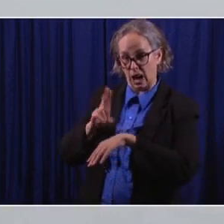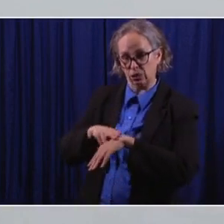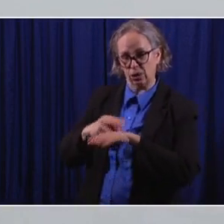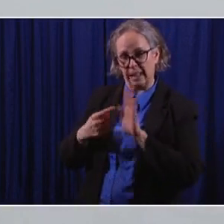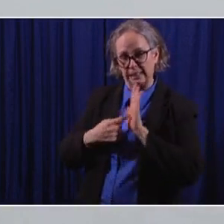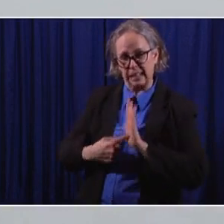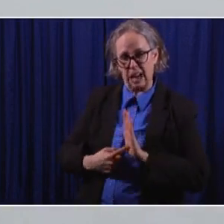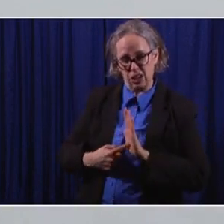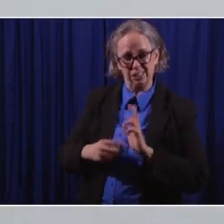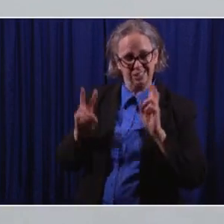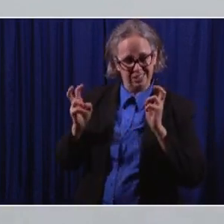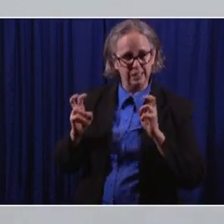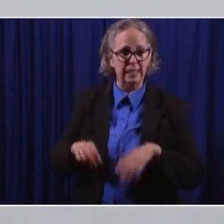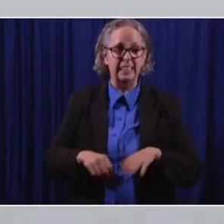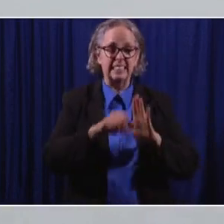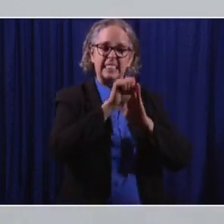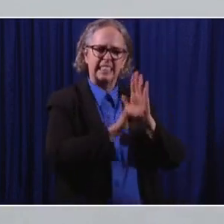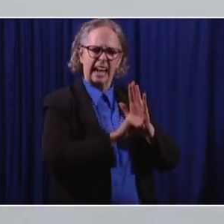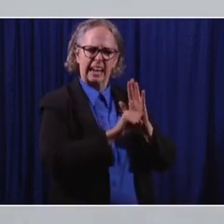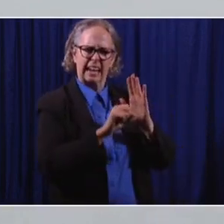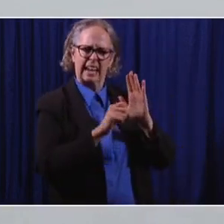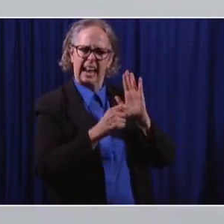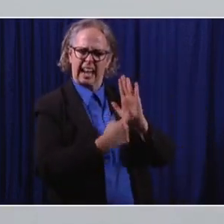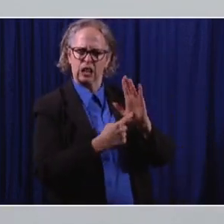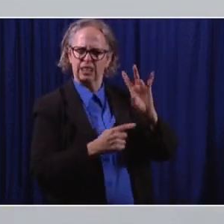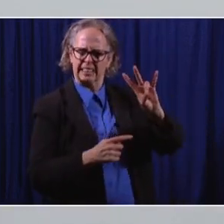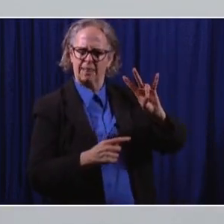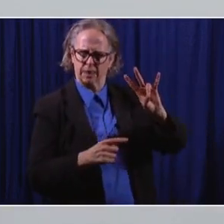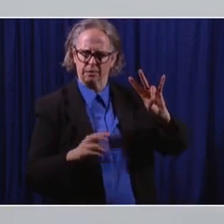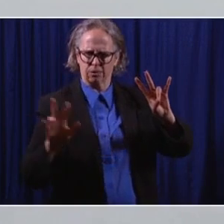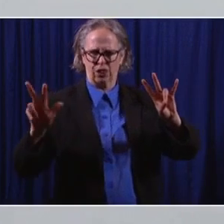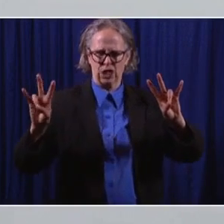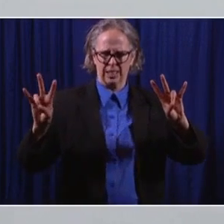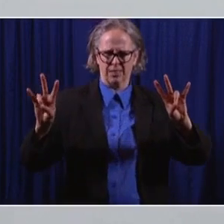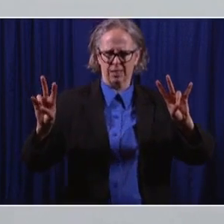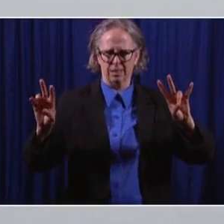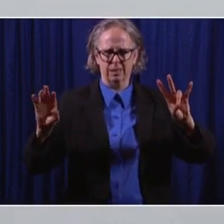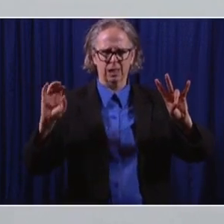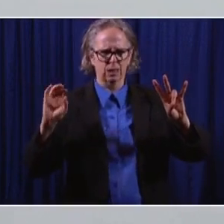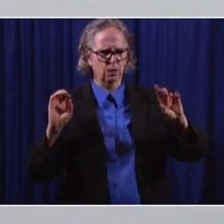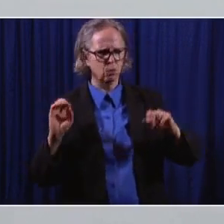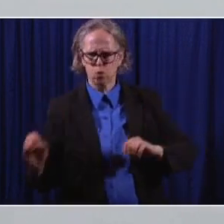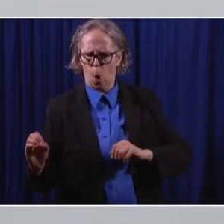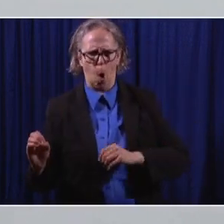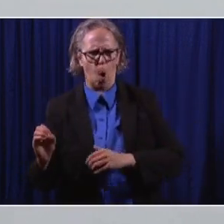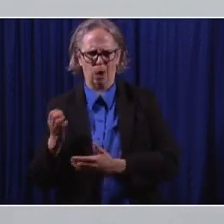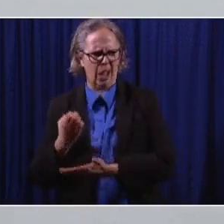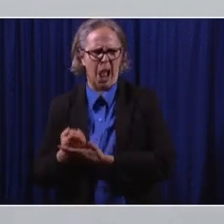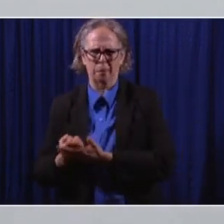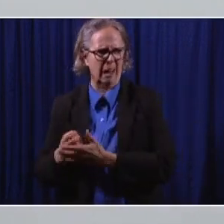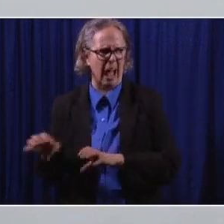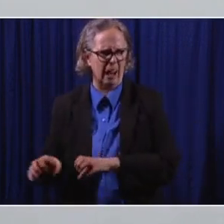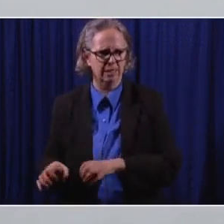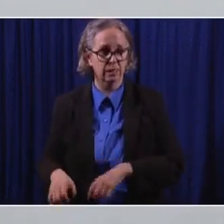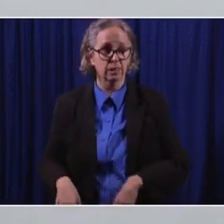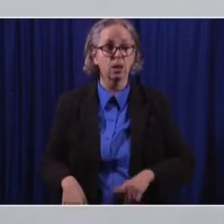the index ranges from 0, representing no economic activity, to 100%, meaning that they had